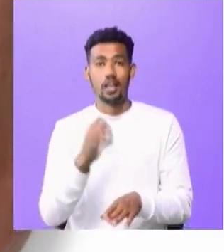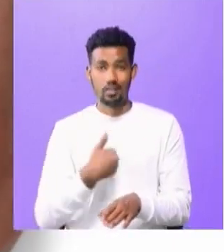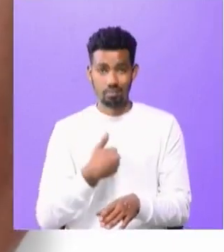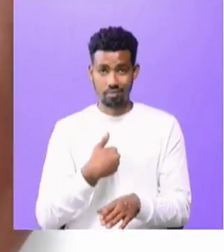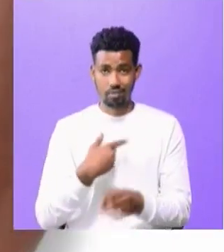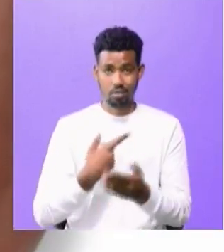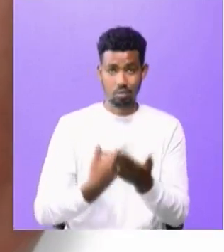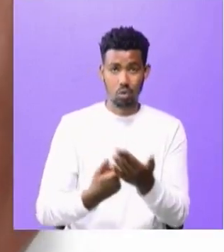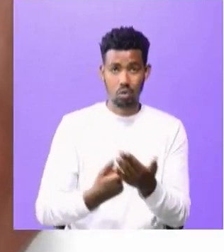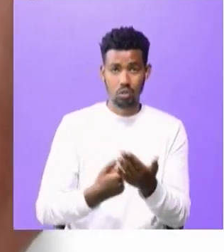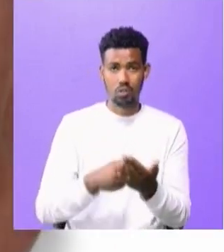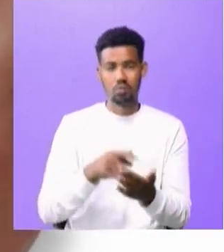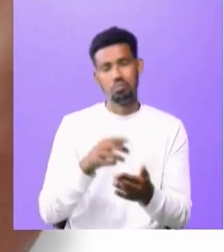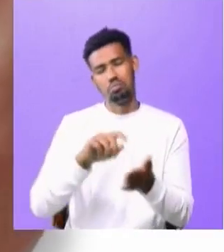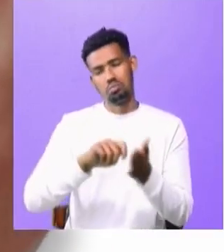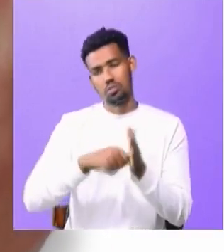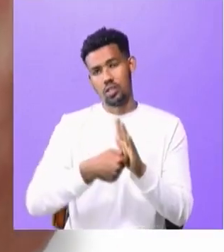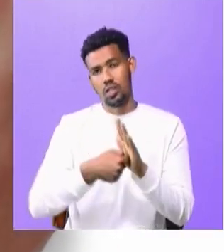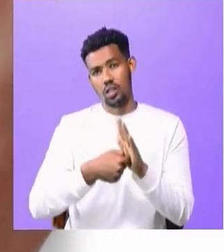key,